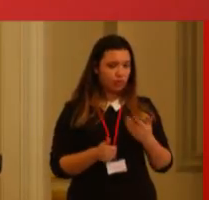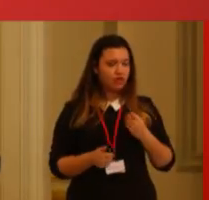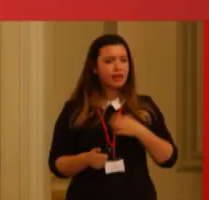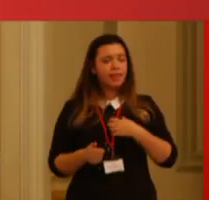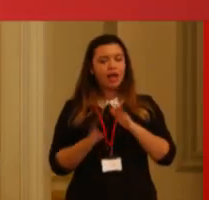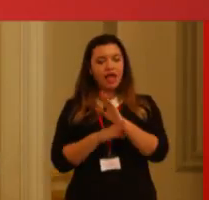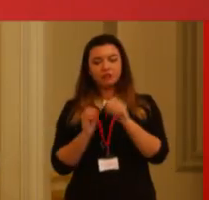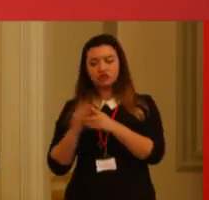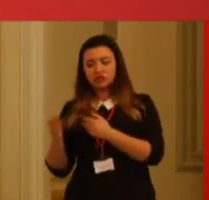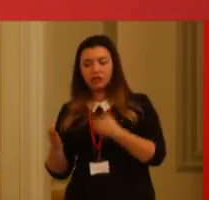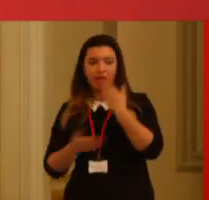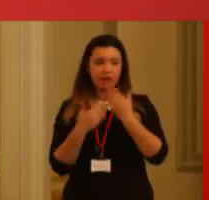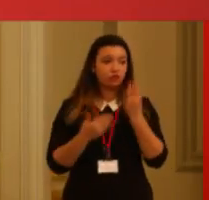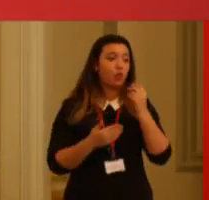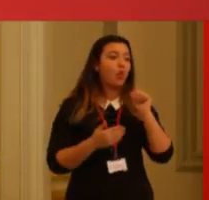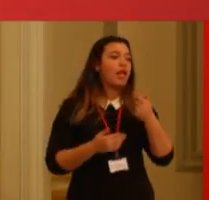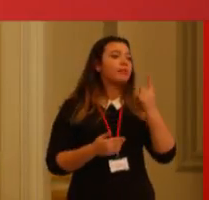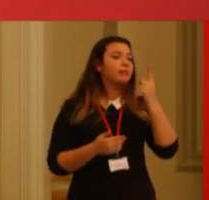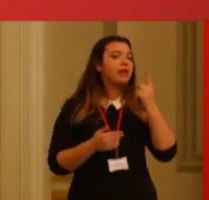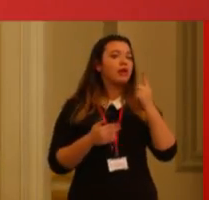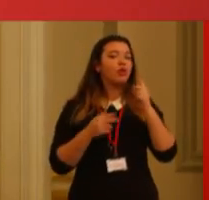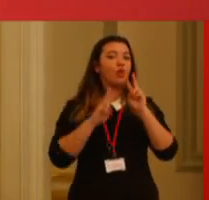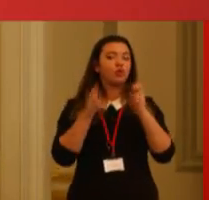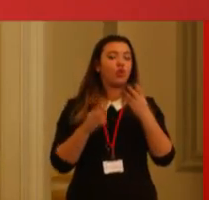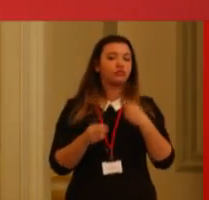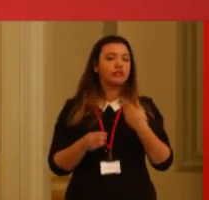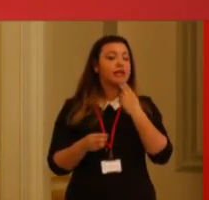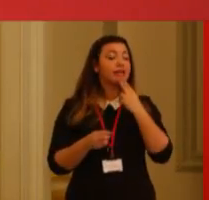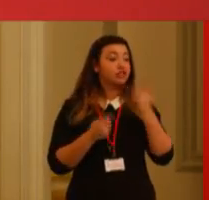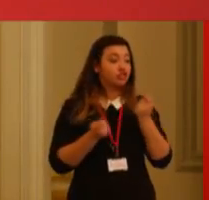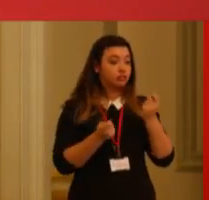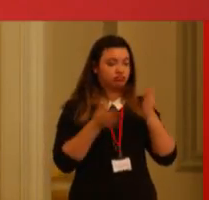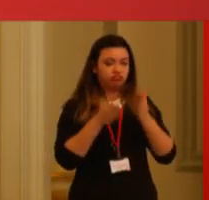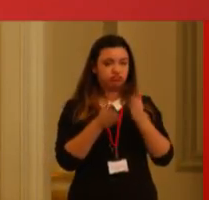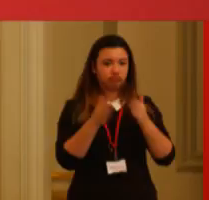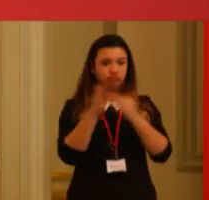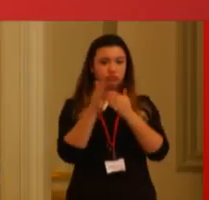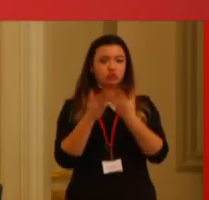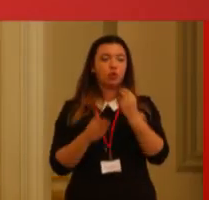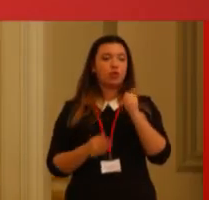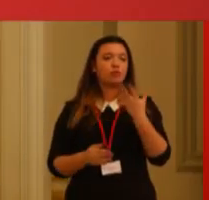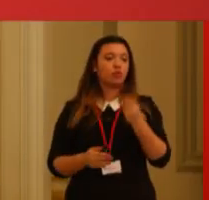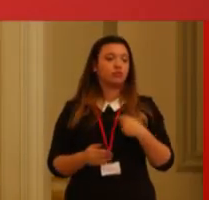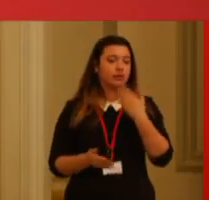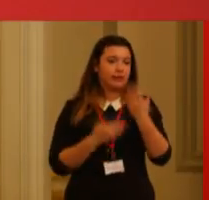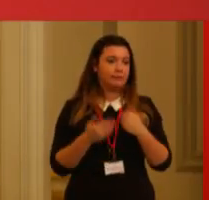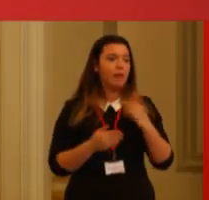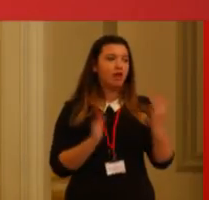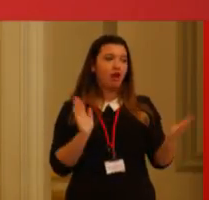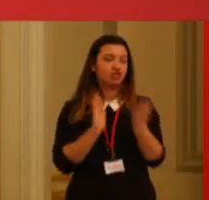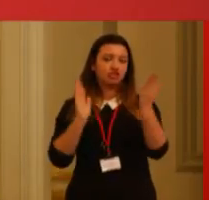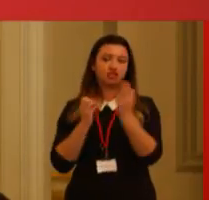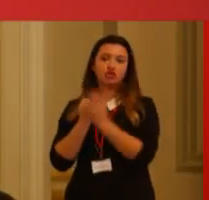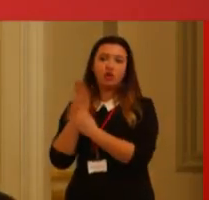here, almost always associated with my own life. It's a major agenda topic, and it is also a major